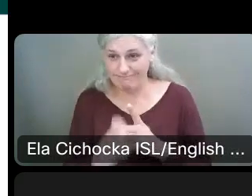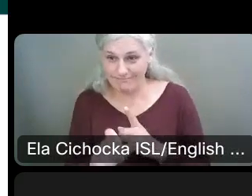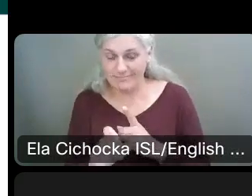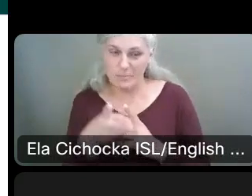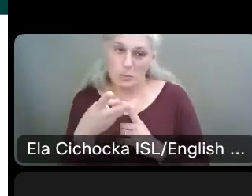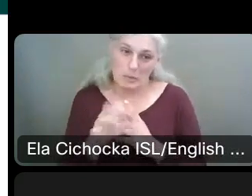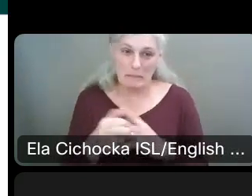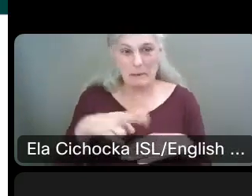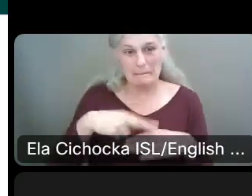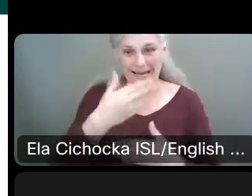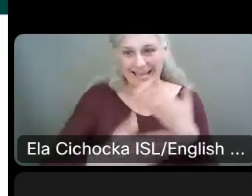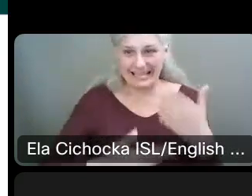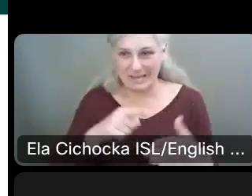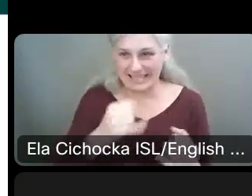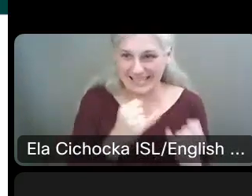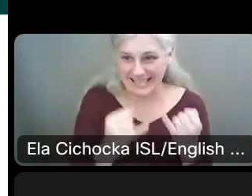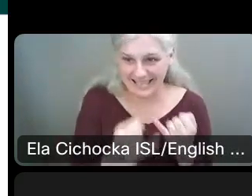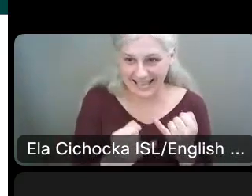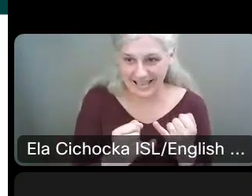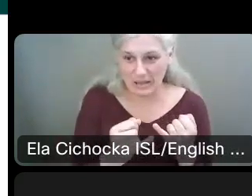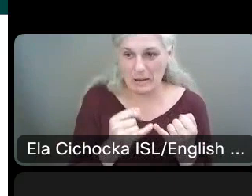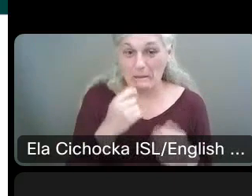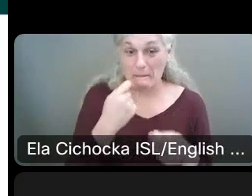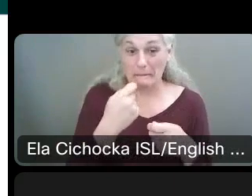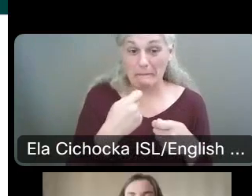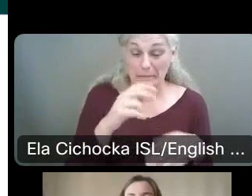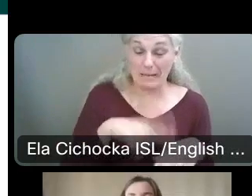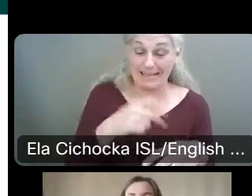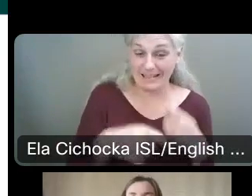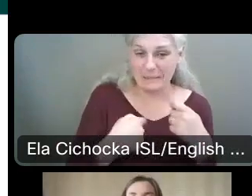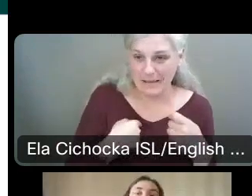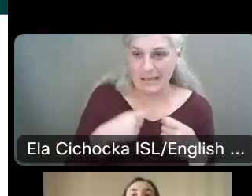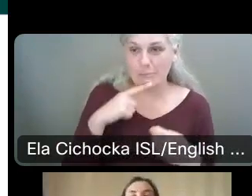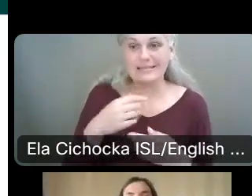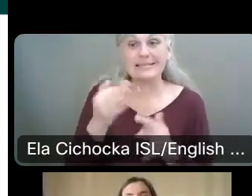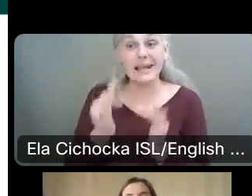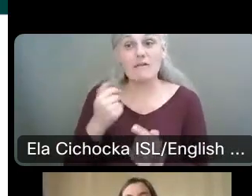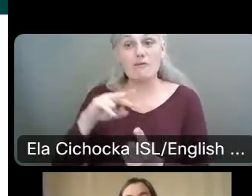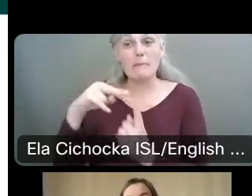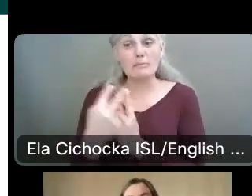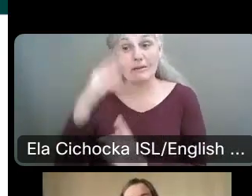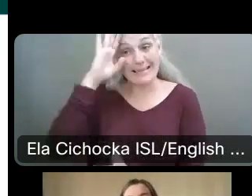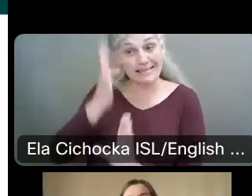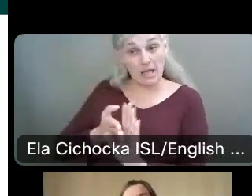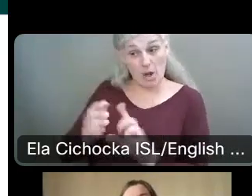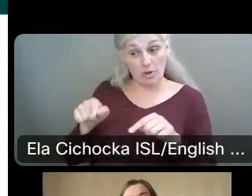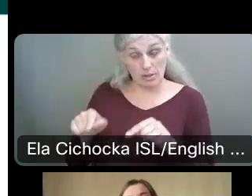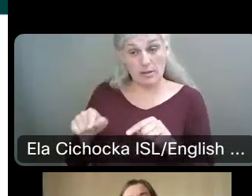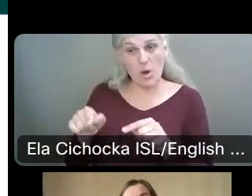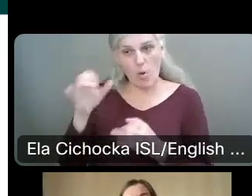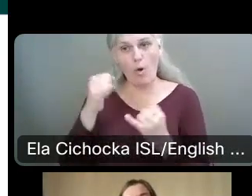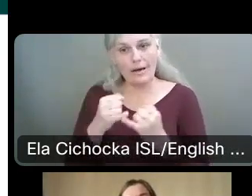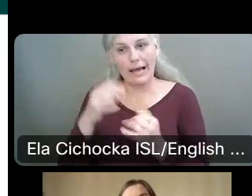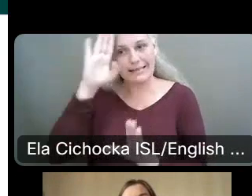professional would probably be better speaking about the details here better than me. But certainly from a psychological point of view, it seems that